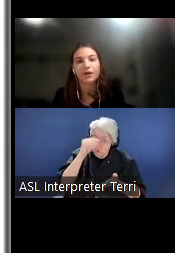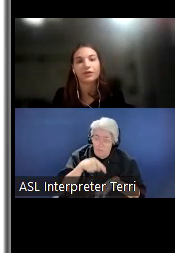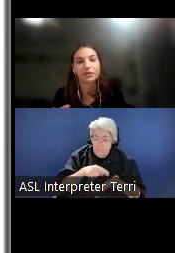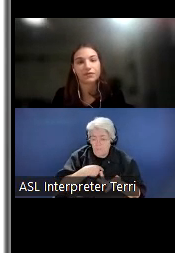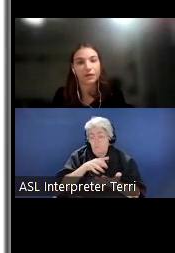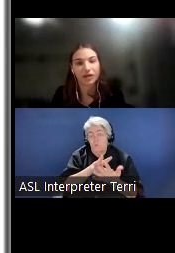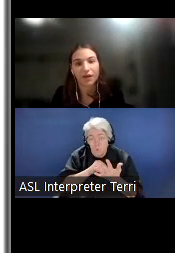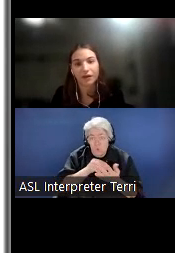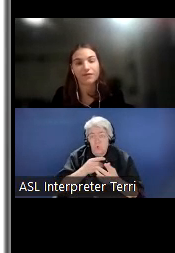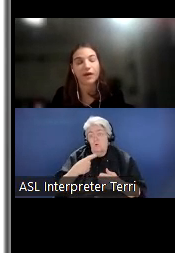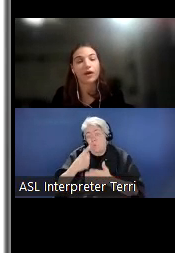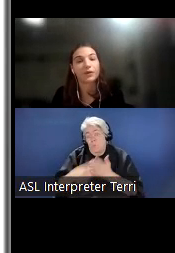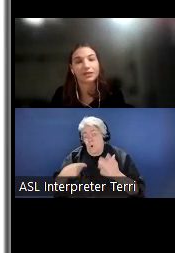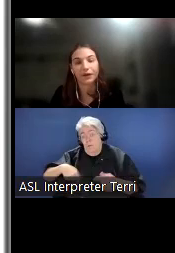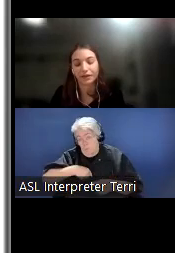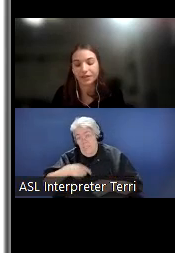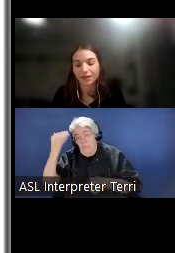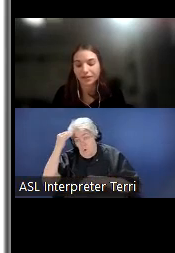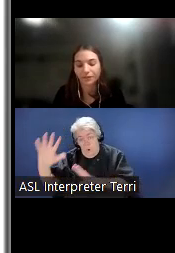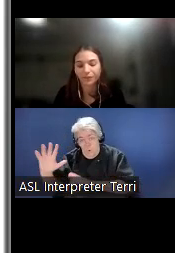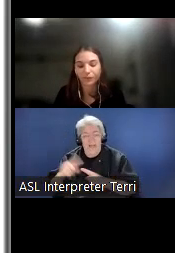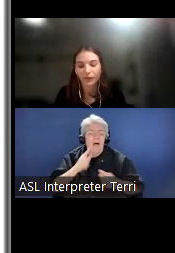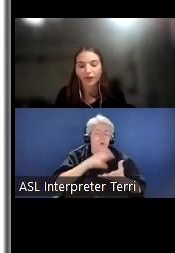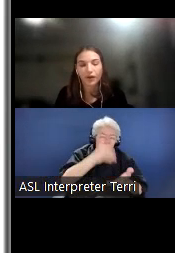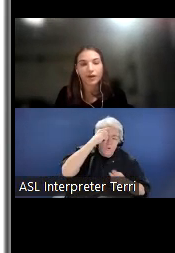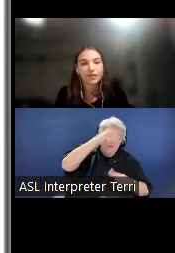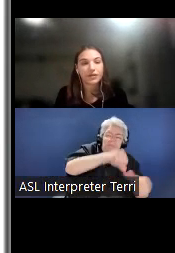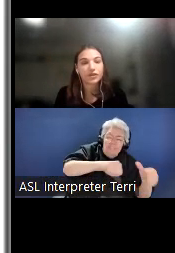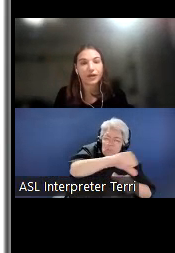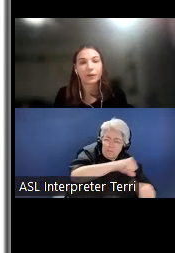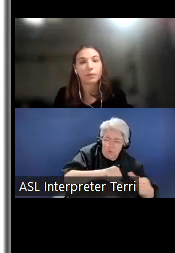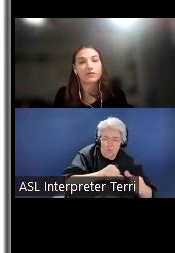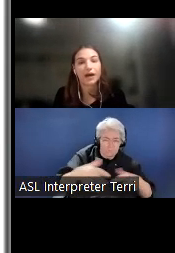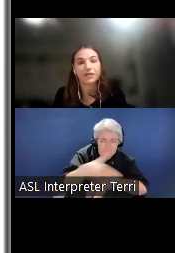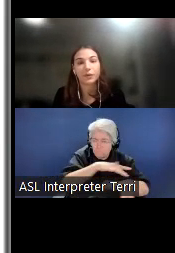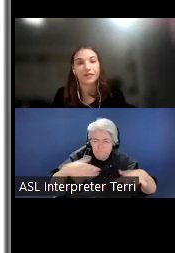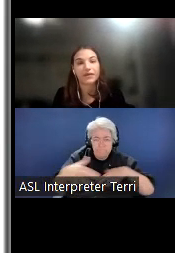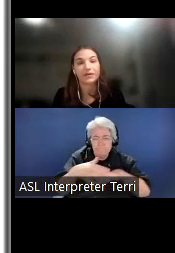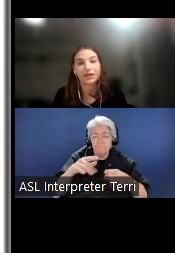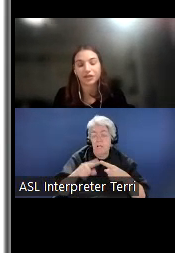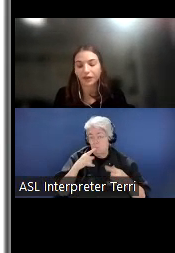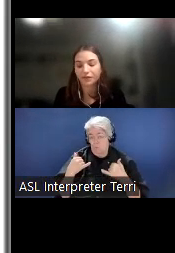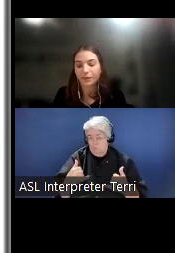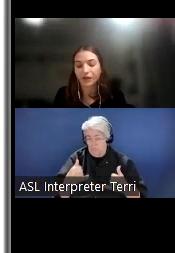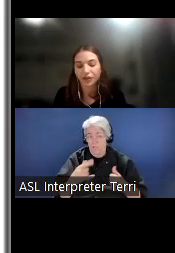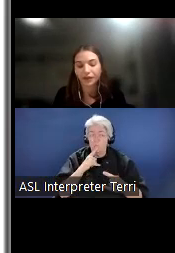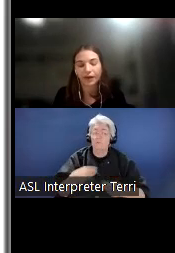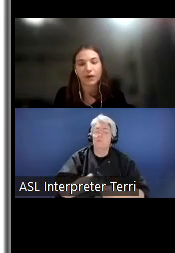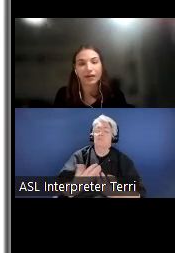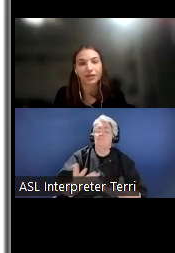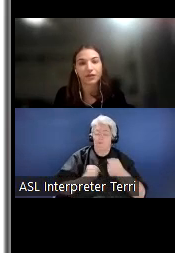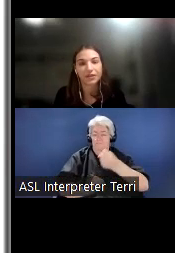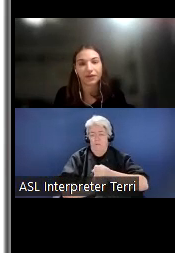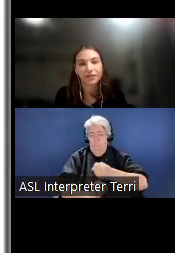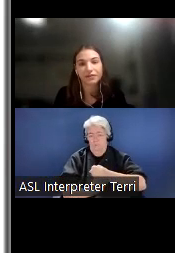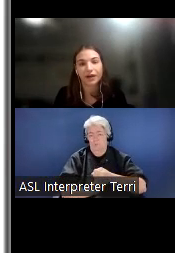and I, but also from each other and from our own experiences. So this training will provide you with foundational information